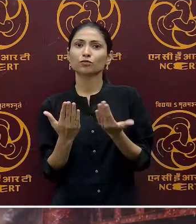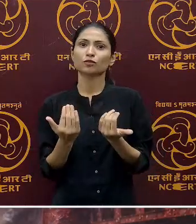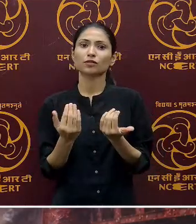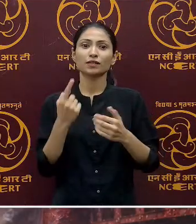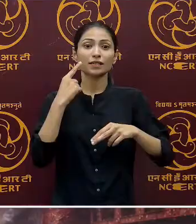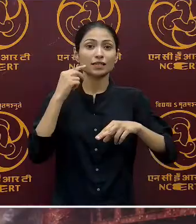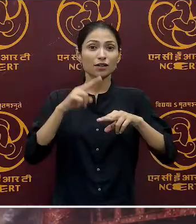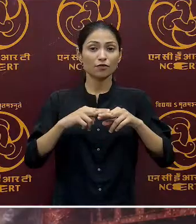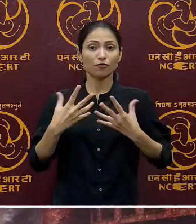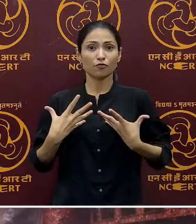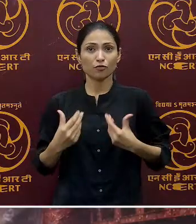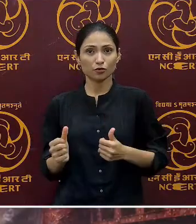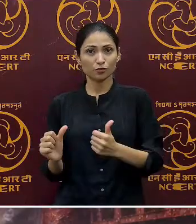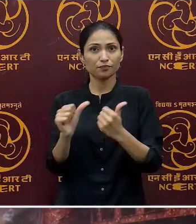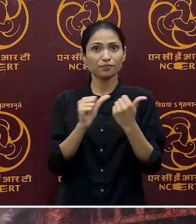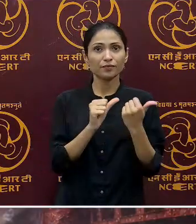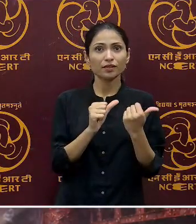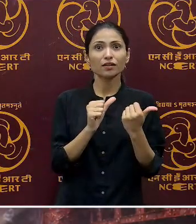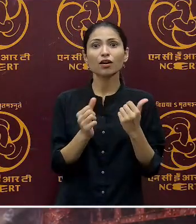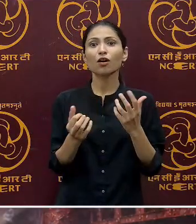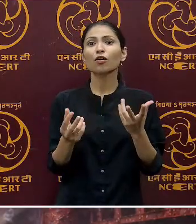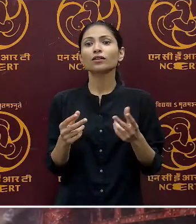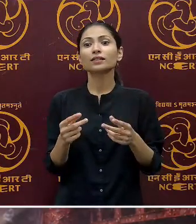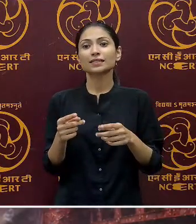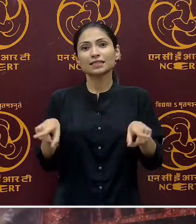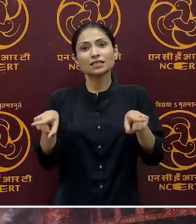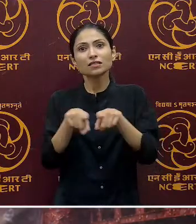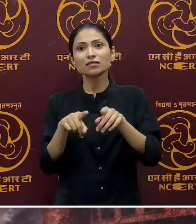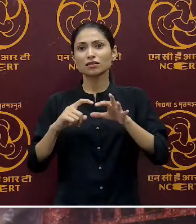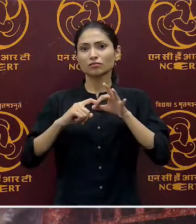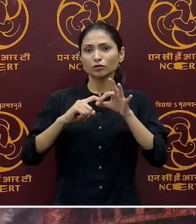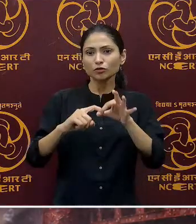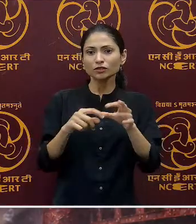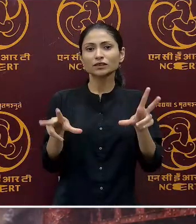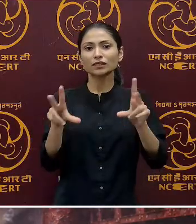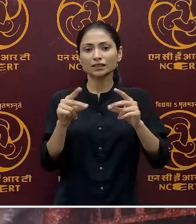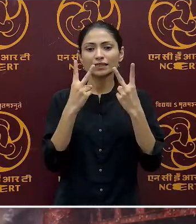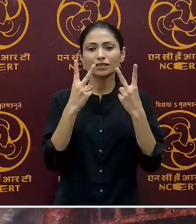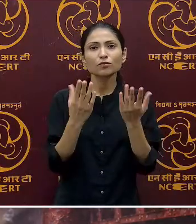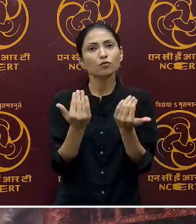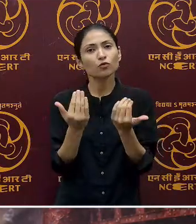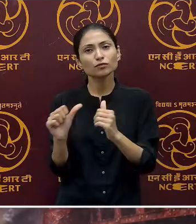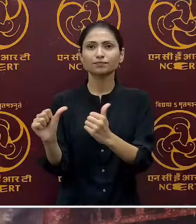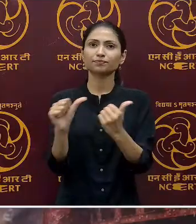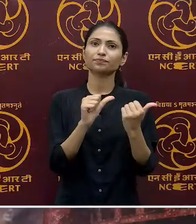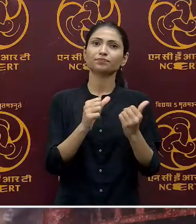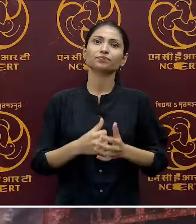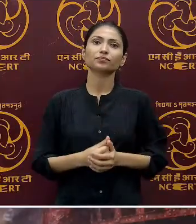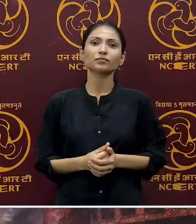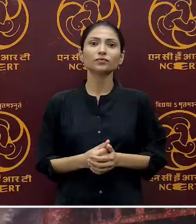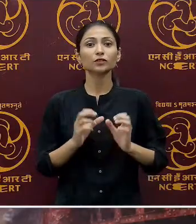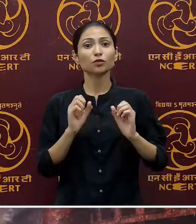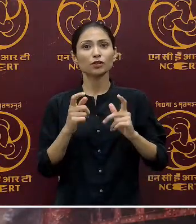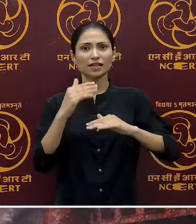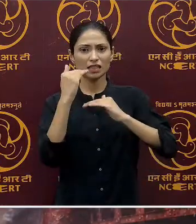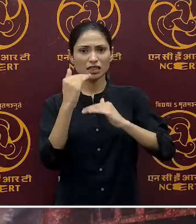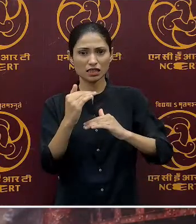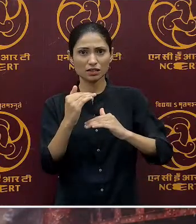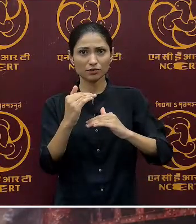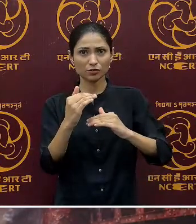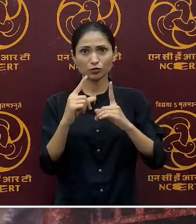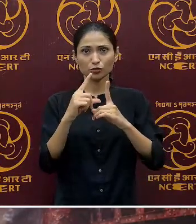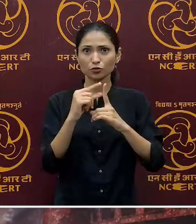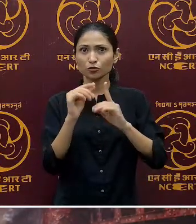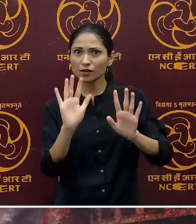to perform that specific question again. So these are the. Okay, and any limited number of attempts? No, there is no